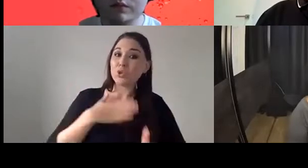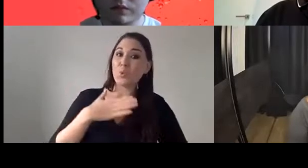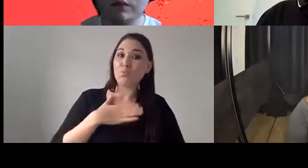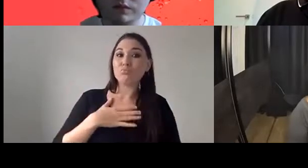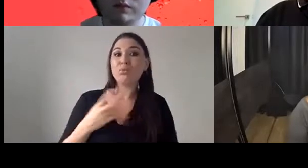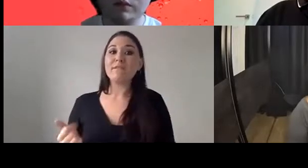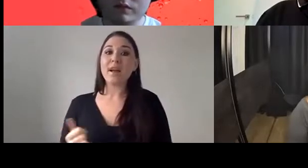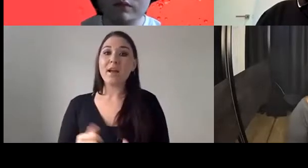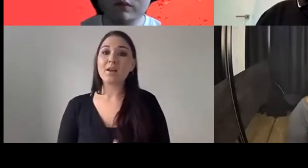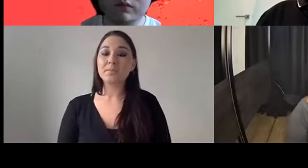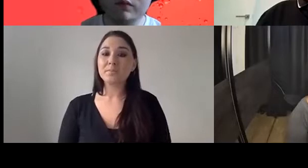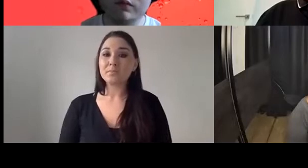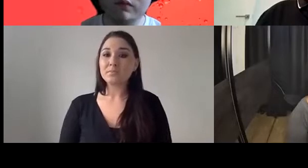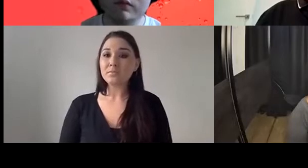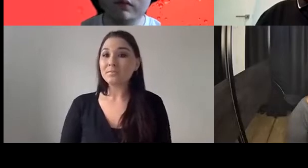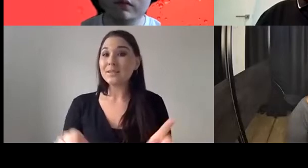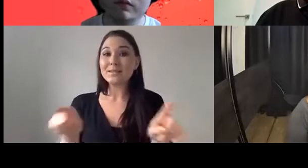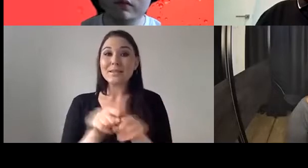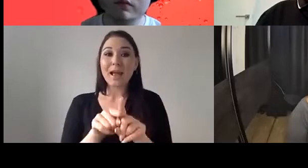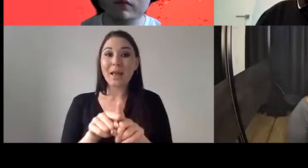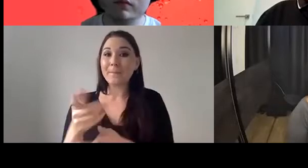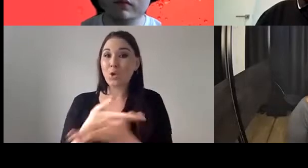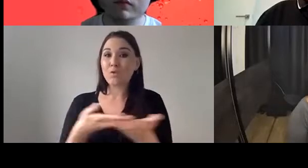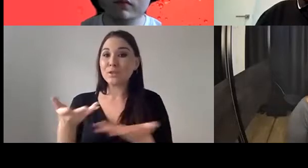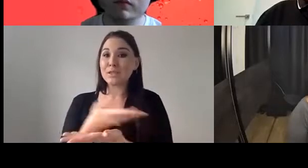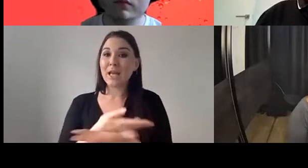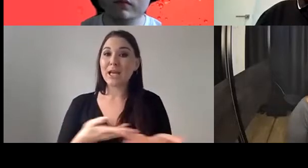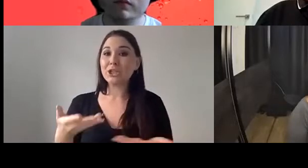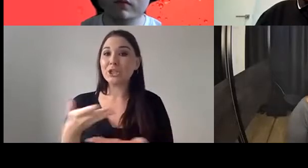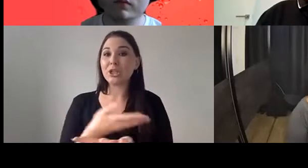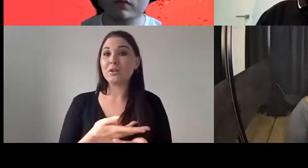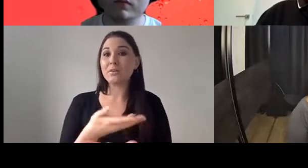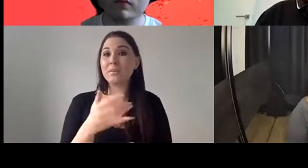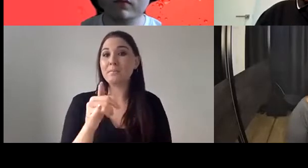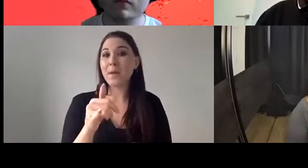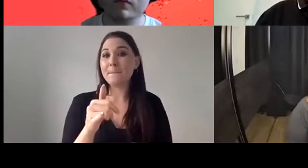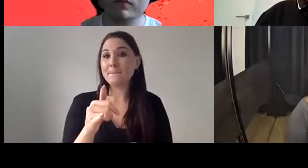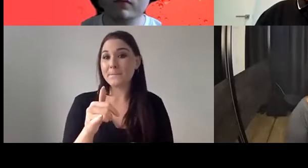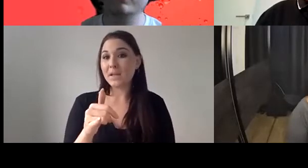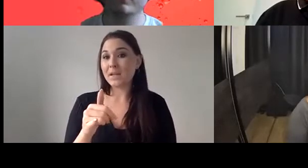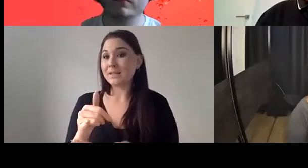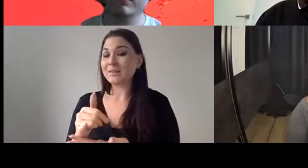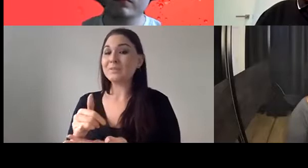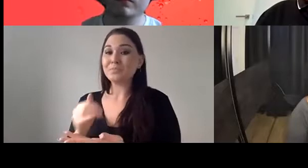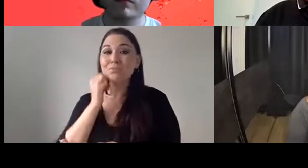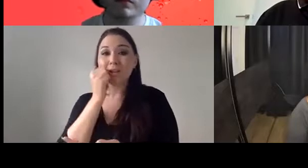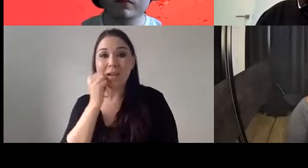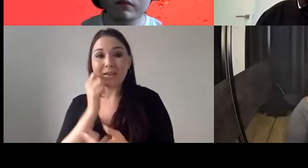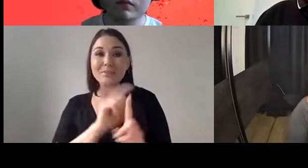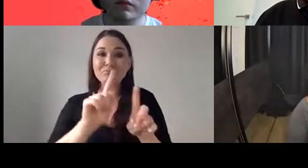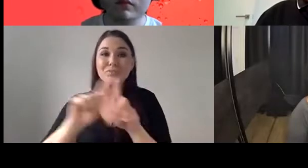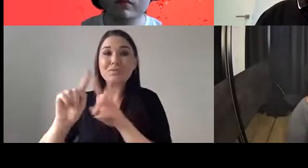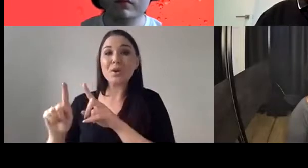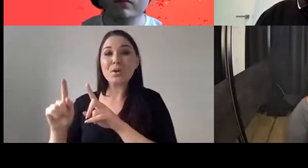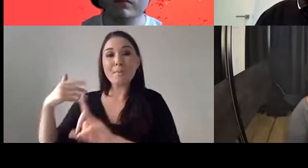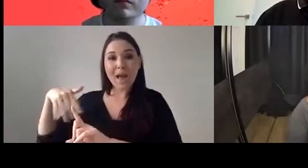use. It's the same conversation that you might want to have with somebody who's, say, from an ethnic minority background as well,